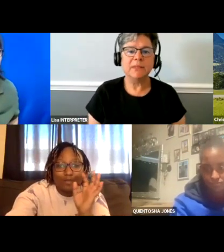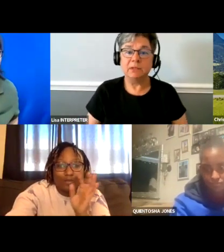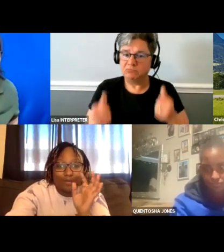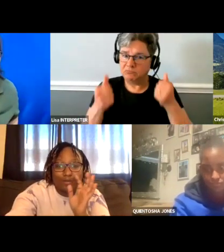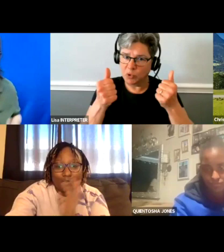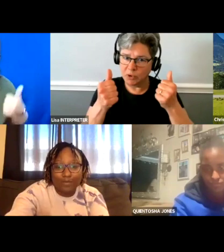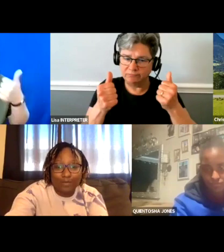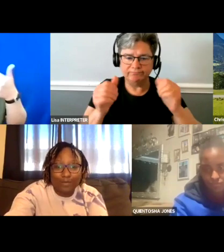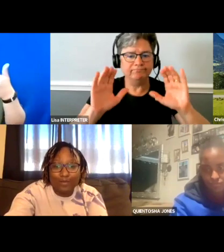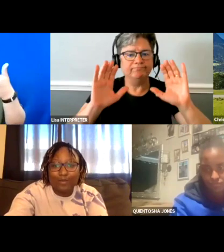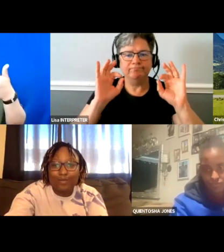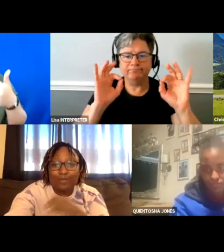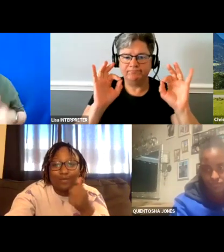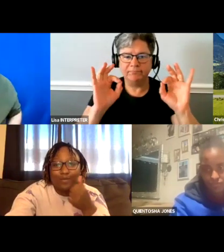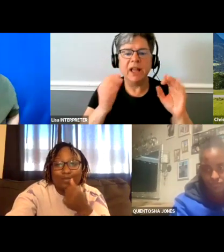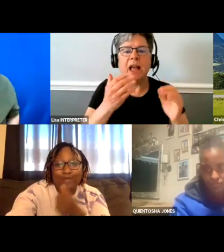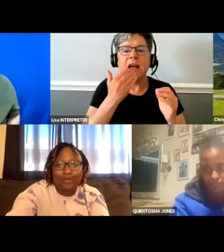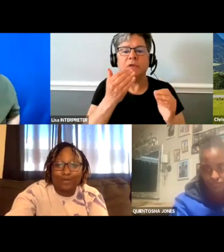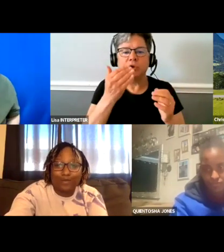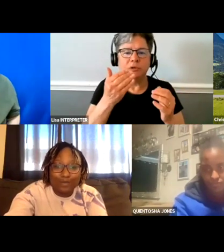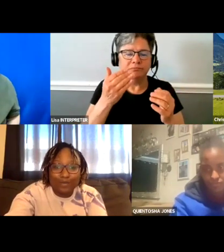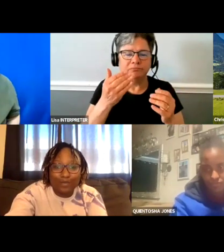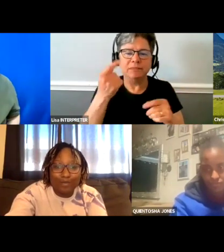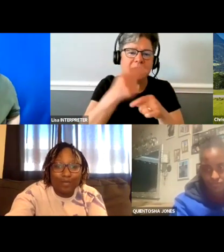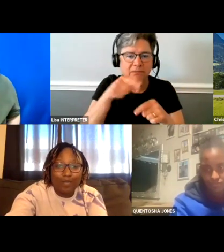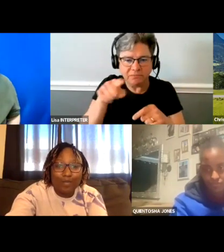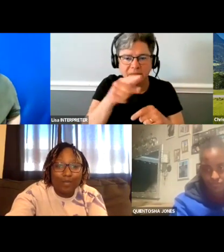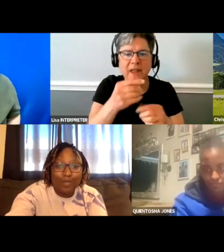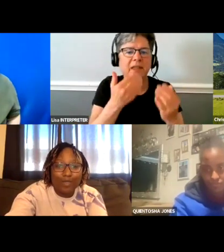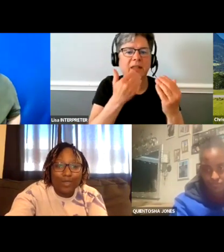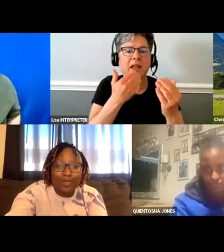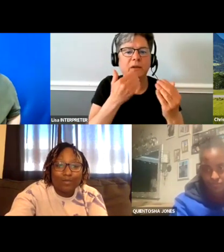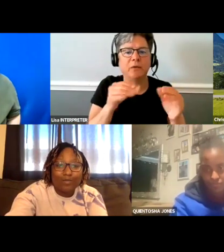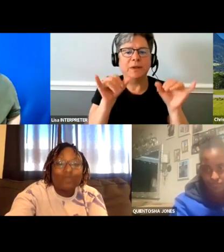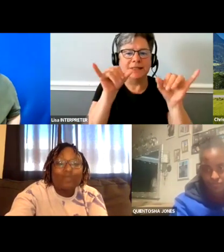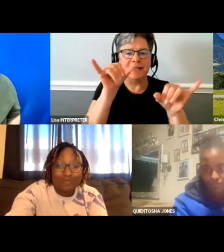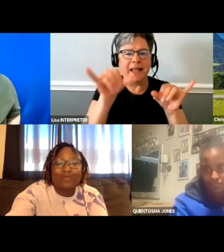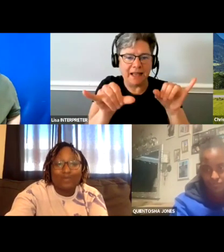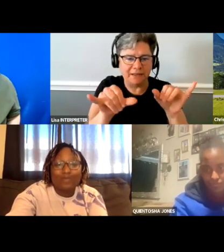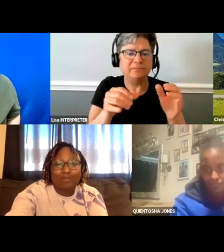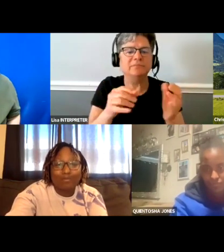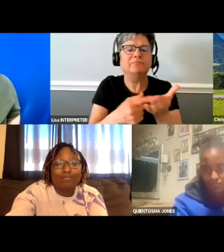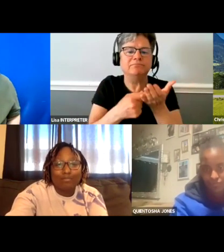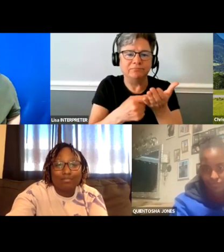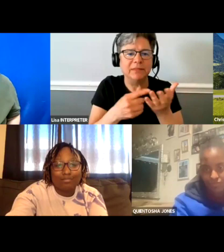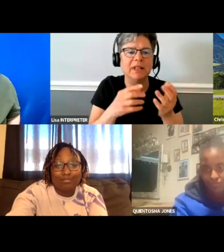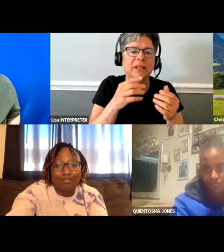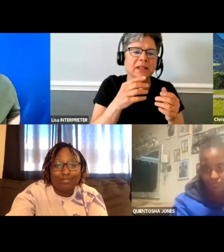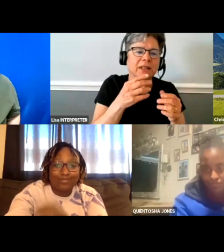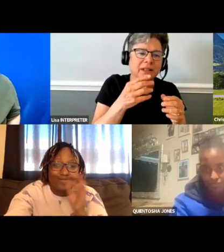good. Have a good one, you guys. Thank you for hanging in and spending a little